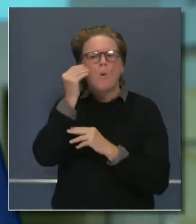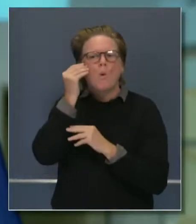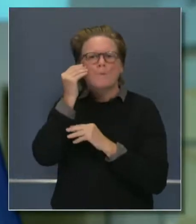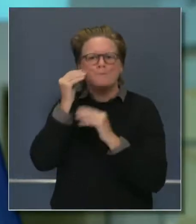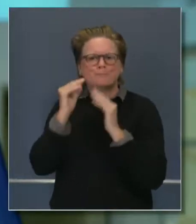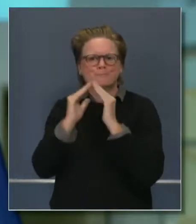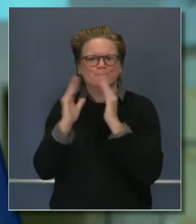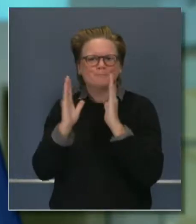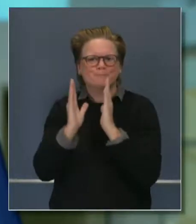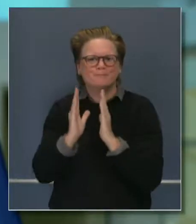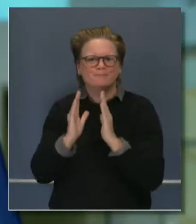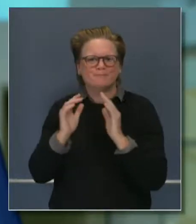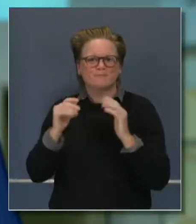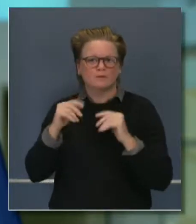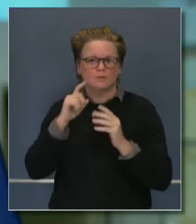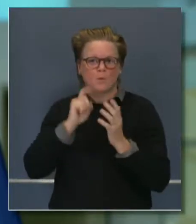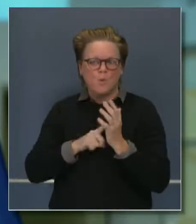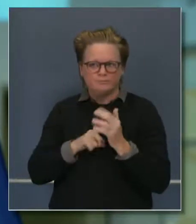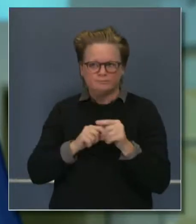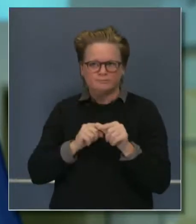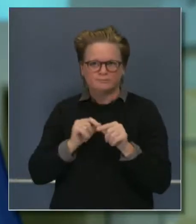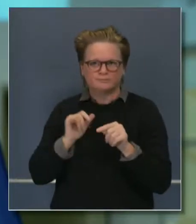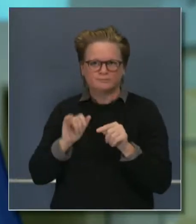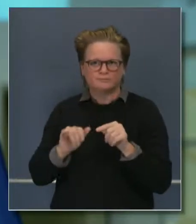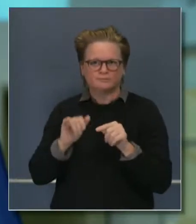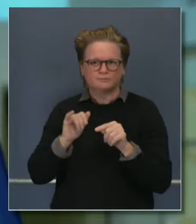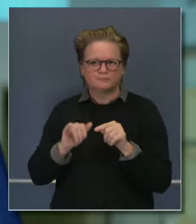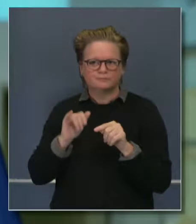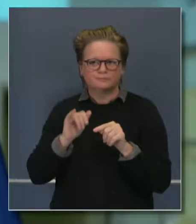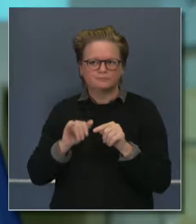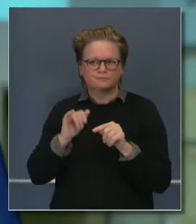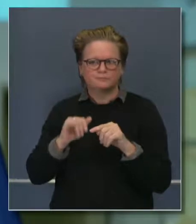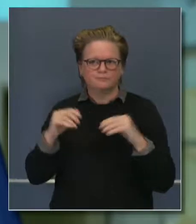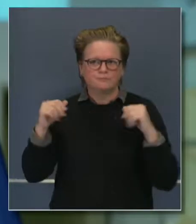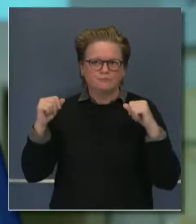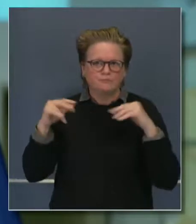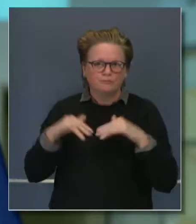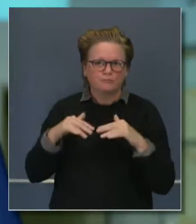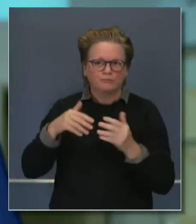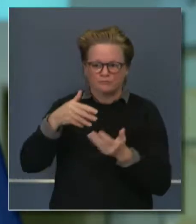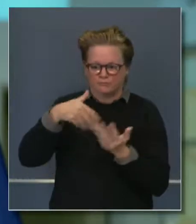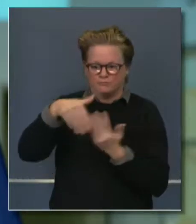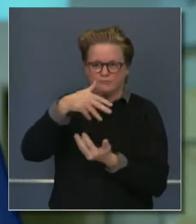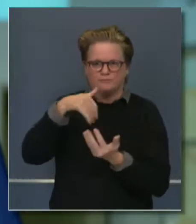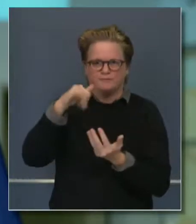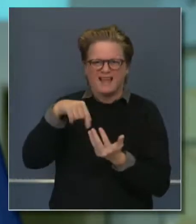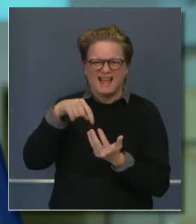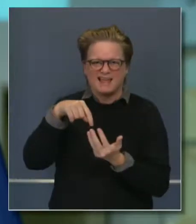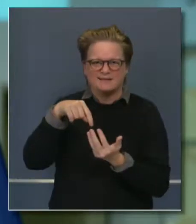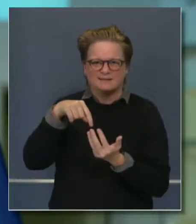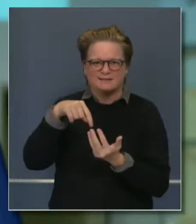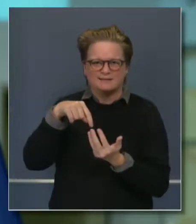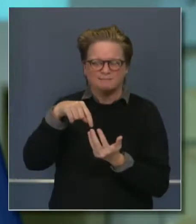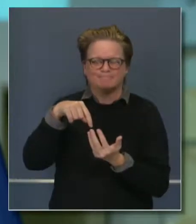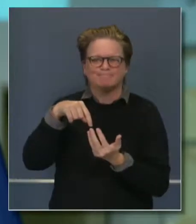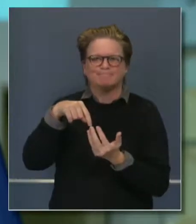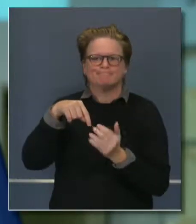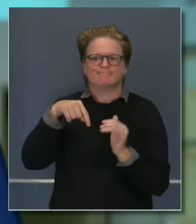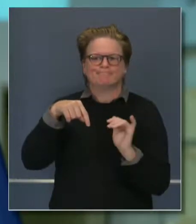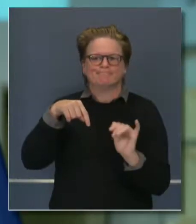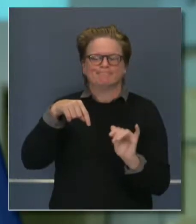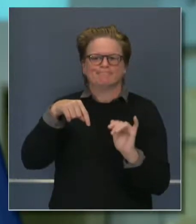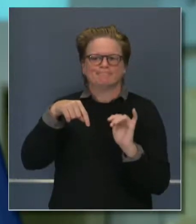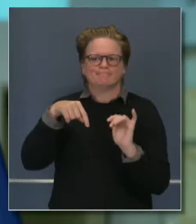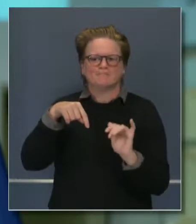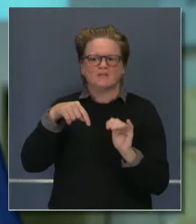spread. So we continue to look, and the governor appropriately identifies that as a place where our guard may have come down, but we have to